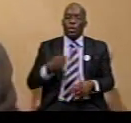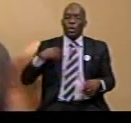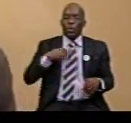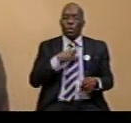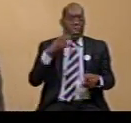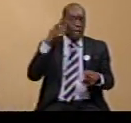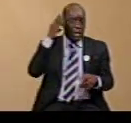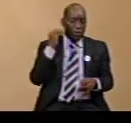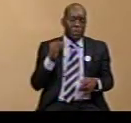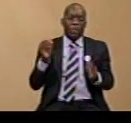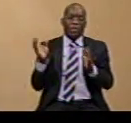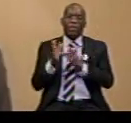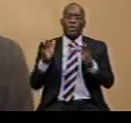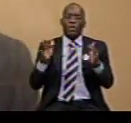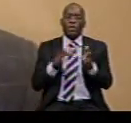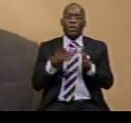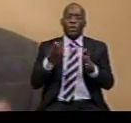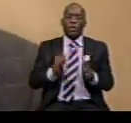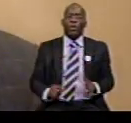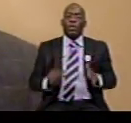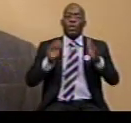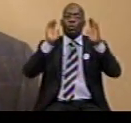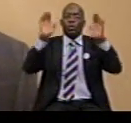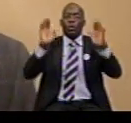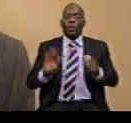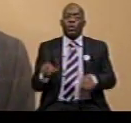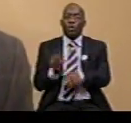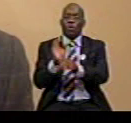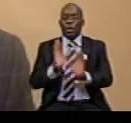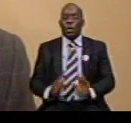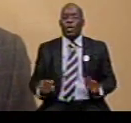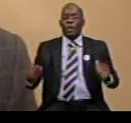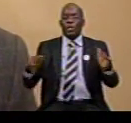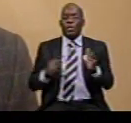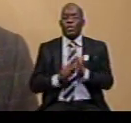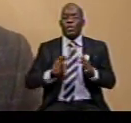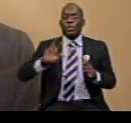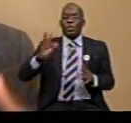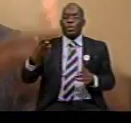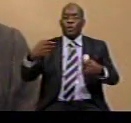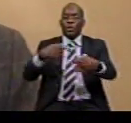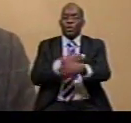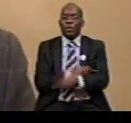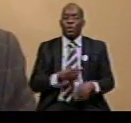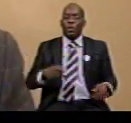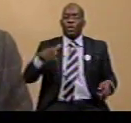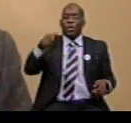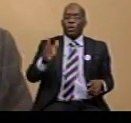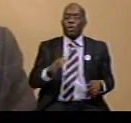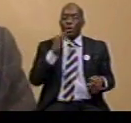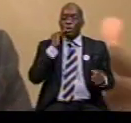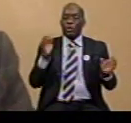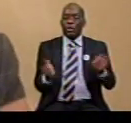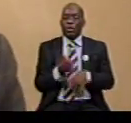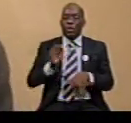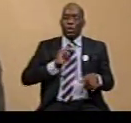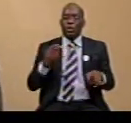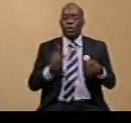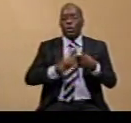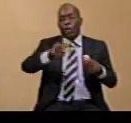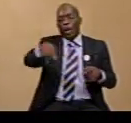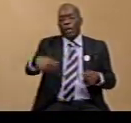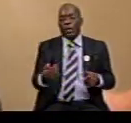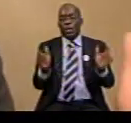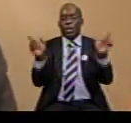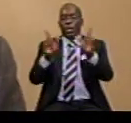Jesus, the miracle worker indeed. And this Thursday, God is taking us to another level of great